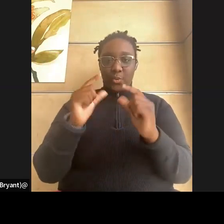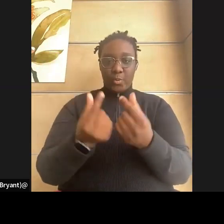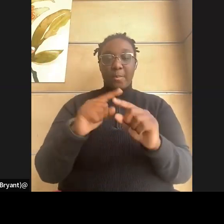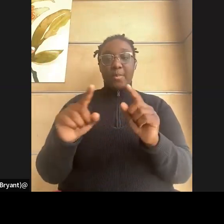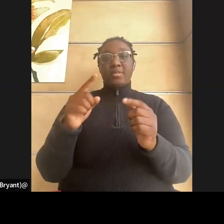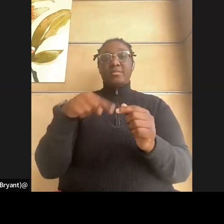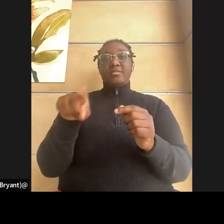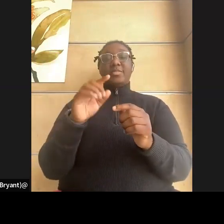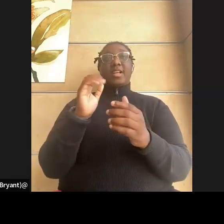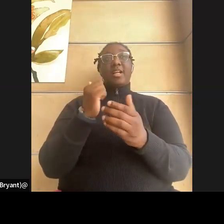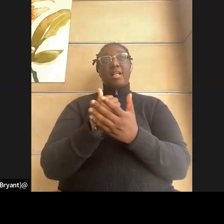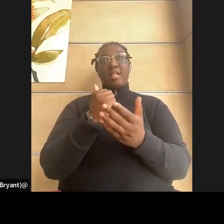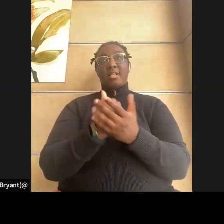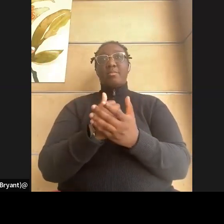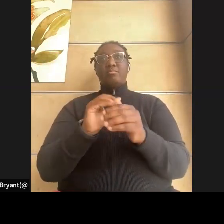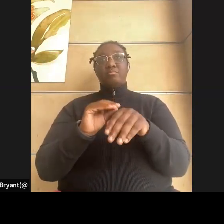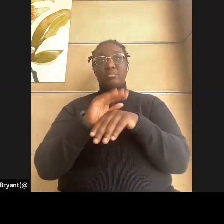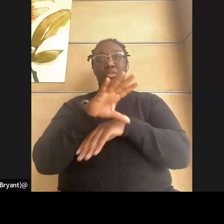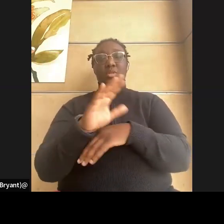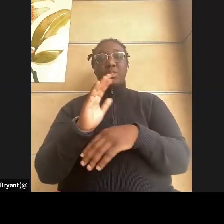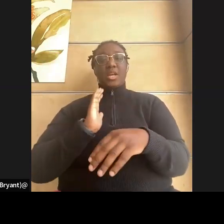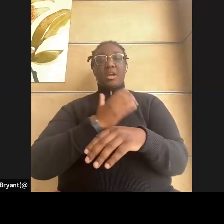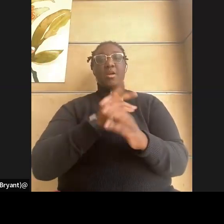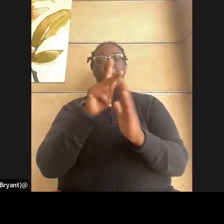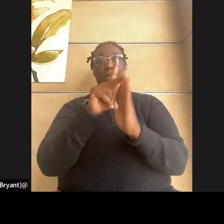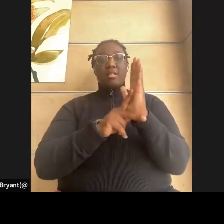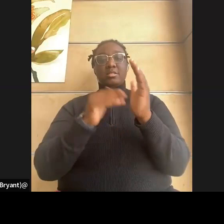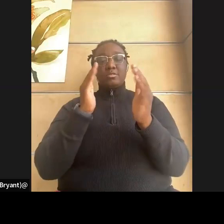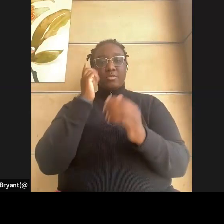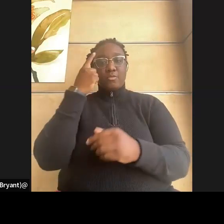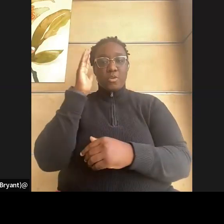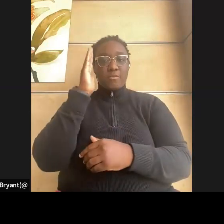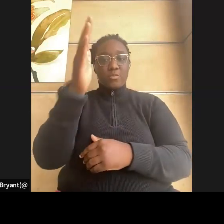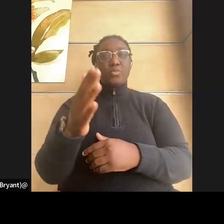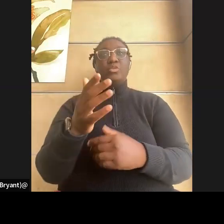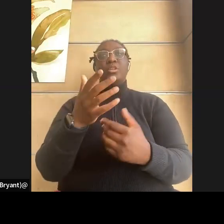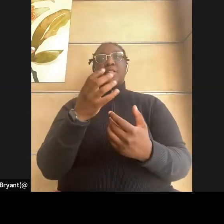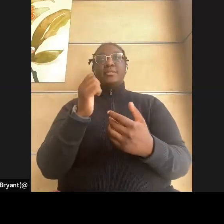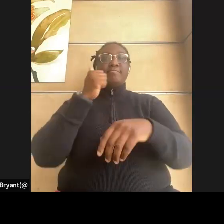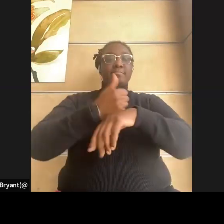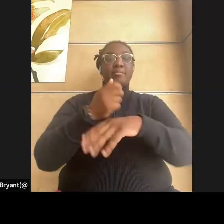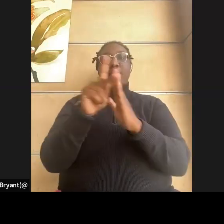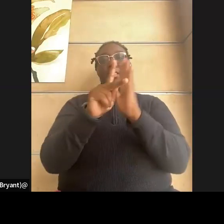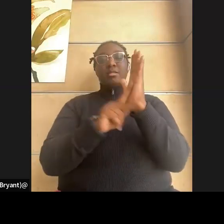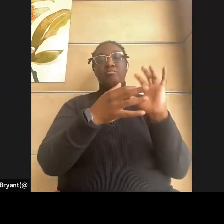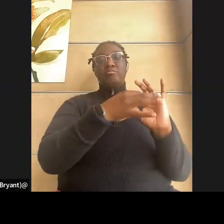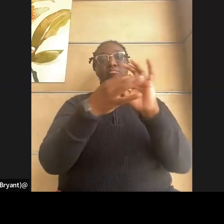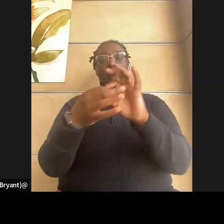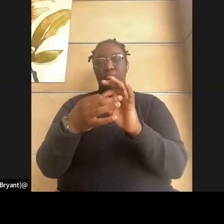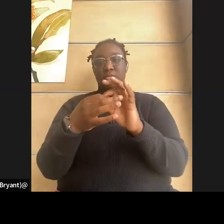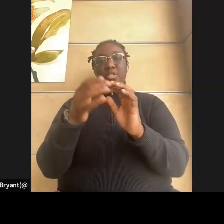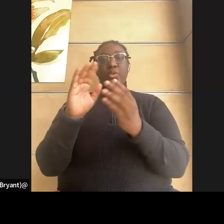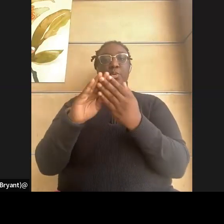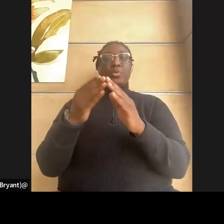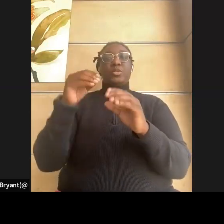effective telehealth policies going forward, what would be most important for the communities across California, and also about our evaluation